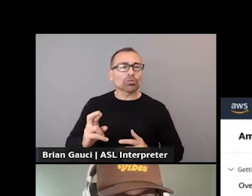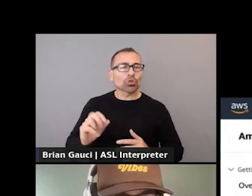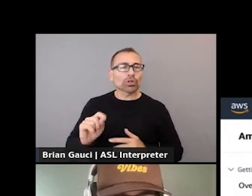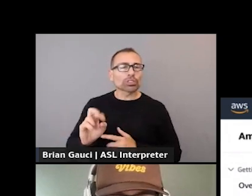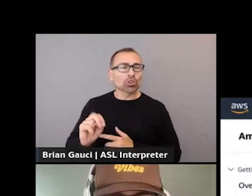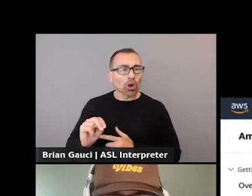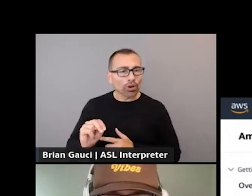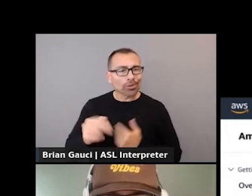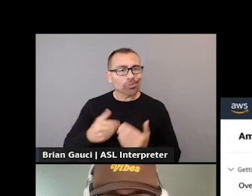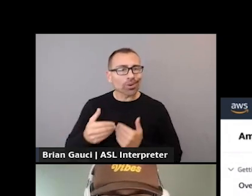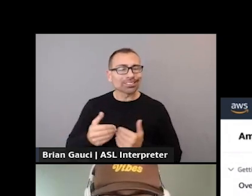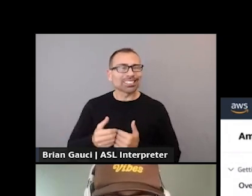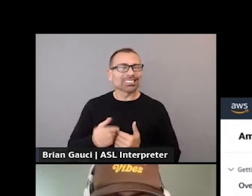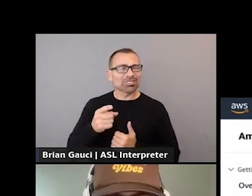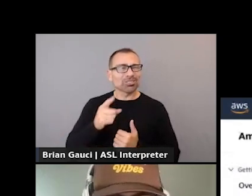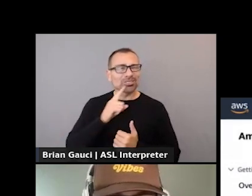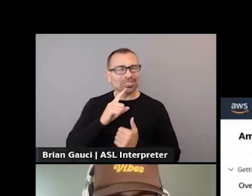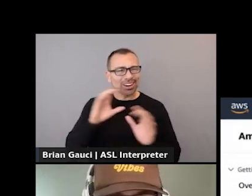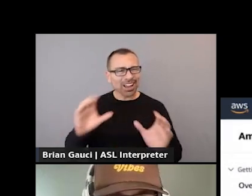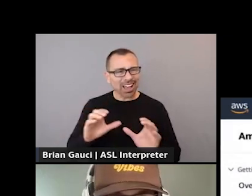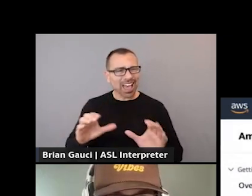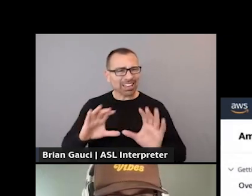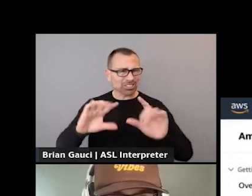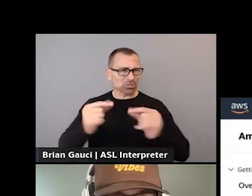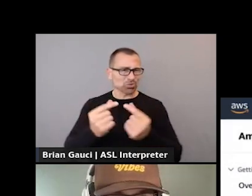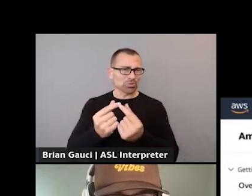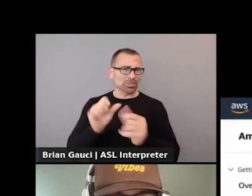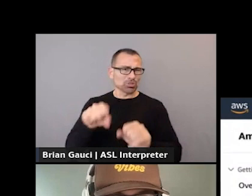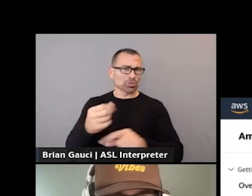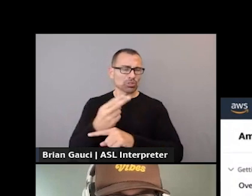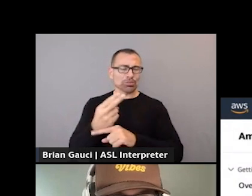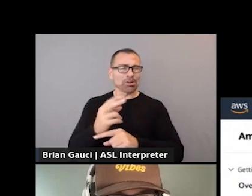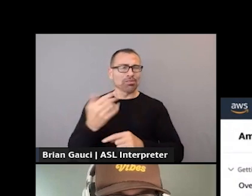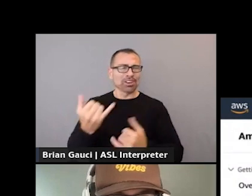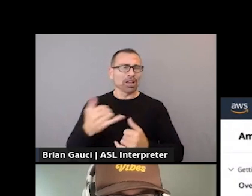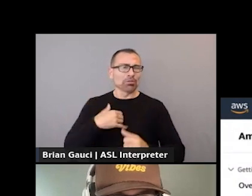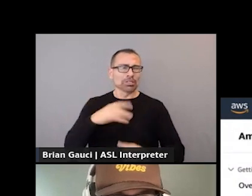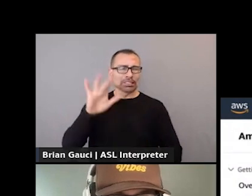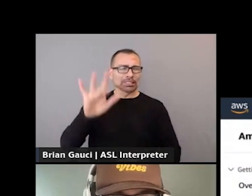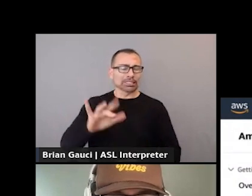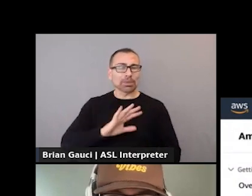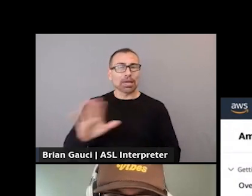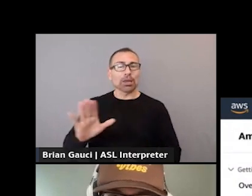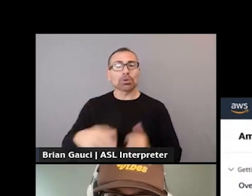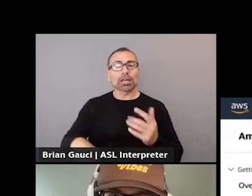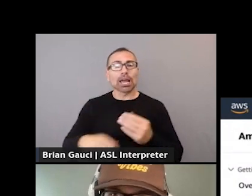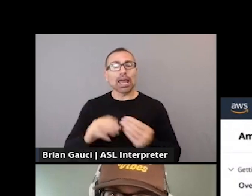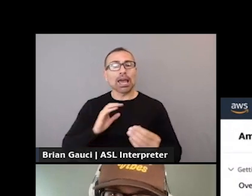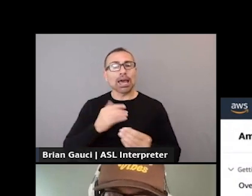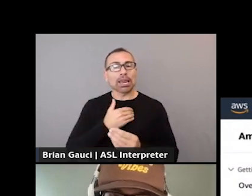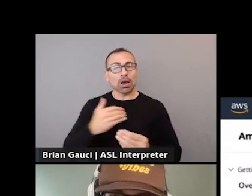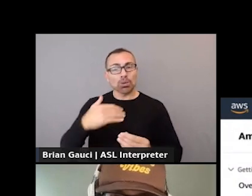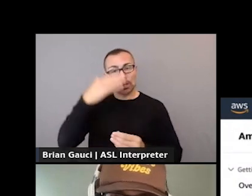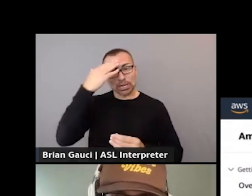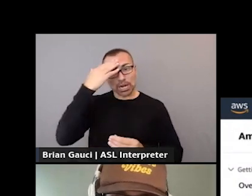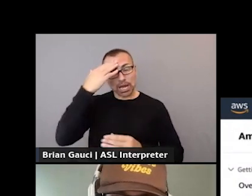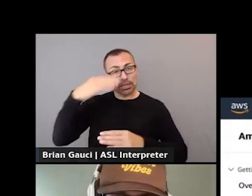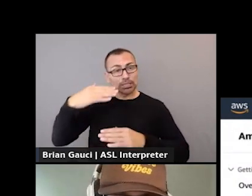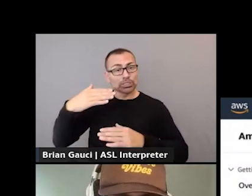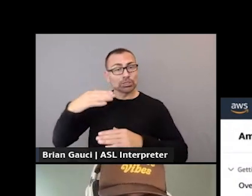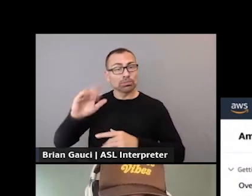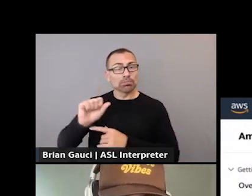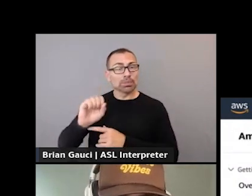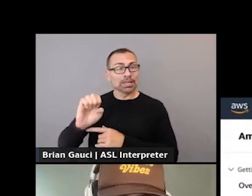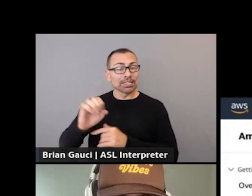groups. We're going to skip that for now, and we're just going to add our knowledge base. So we had the Amazon earnings. And now I have to write another instruction.